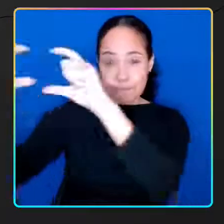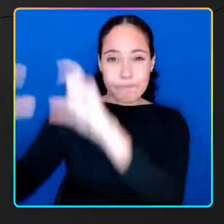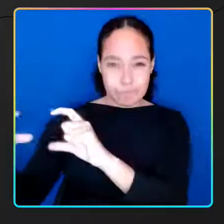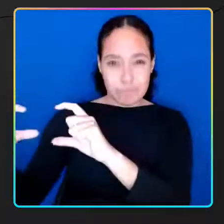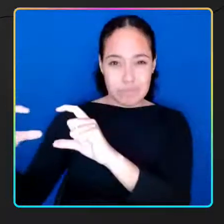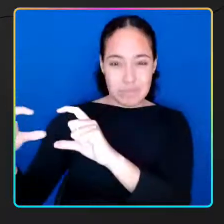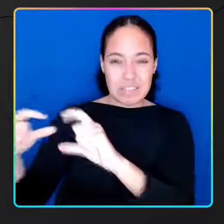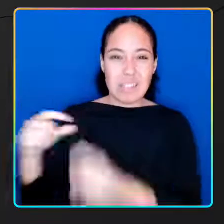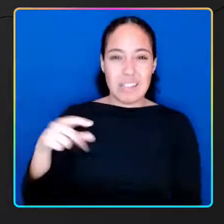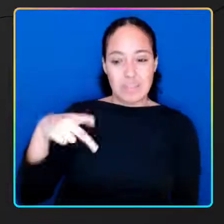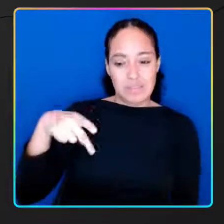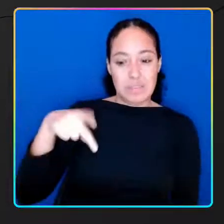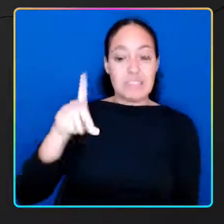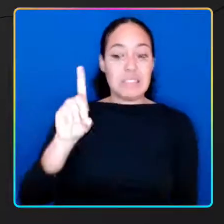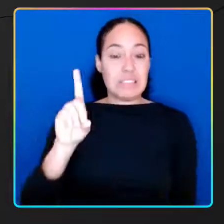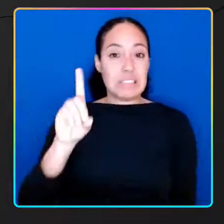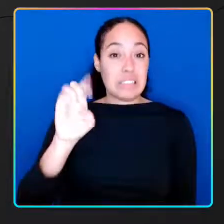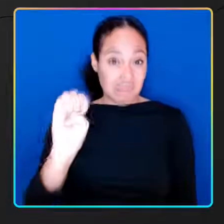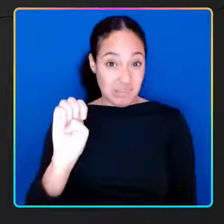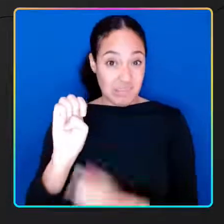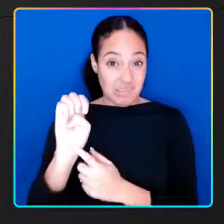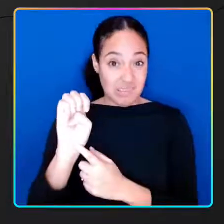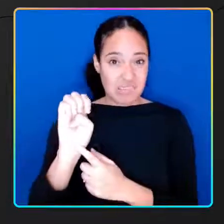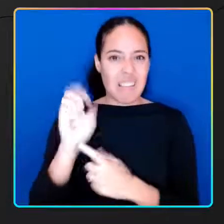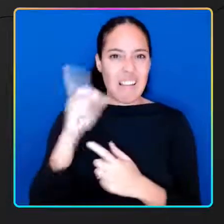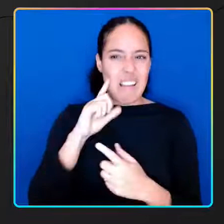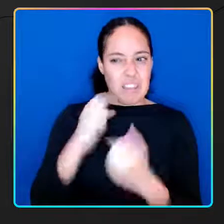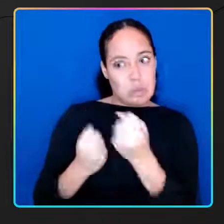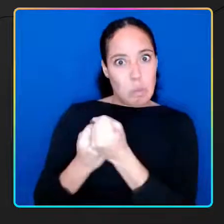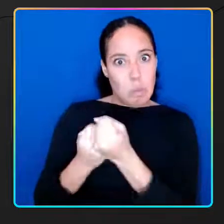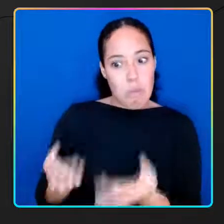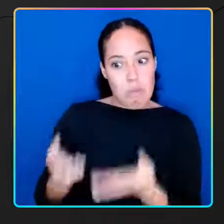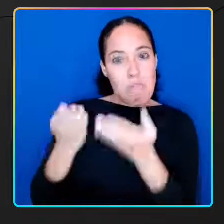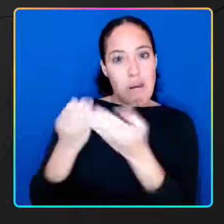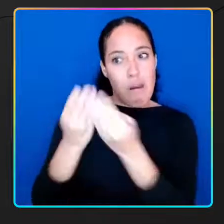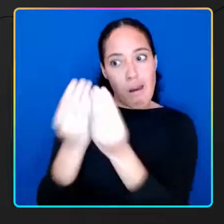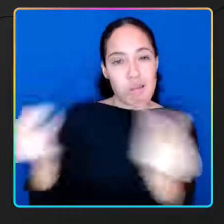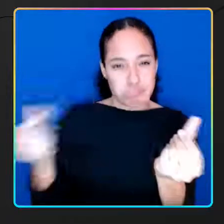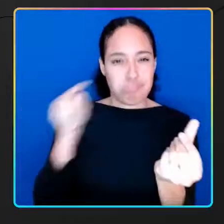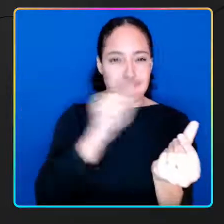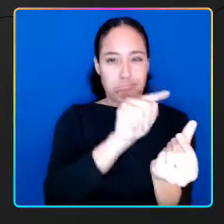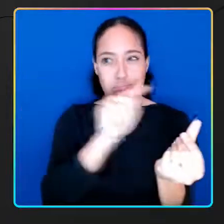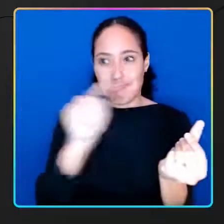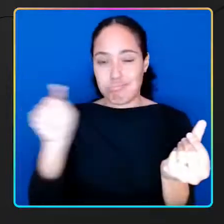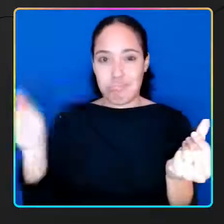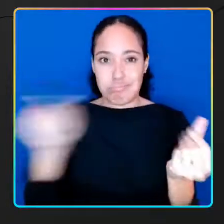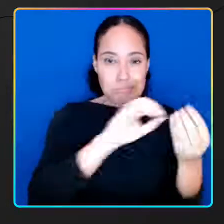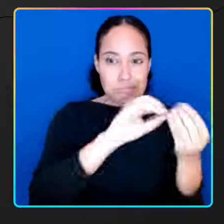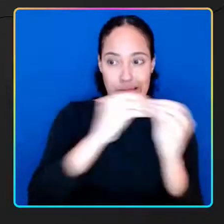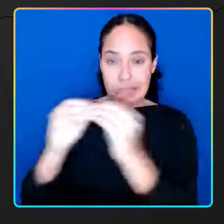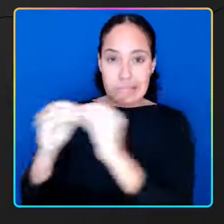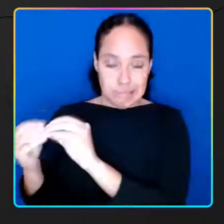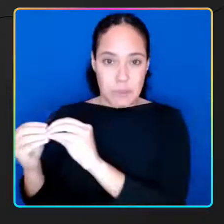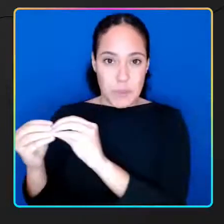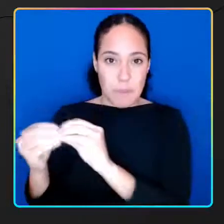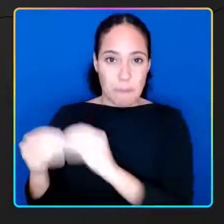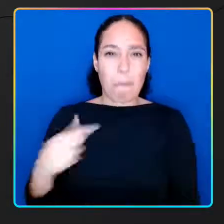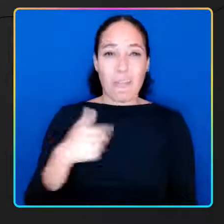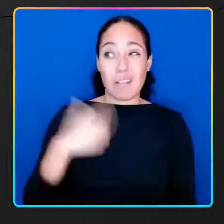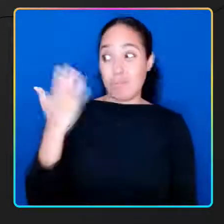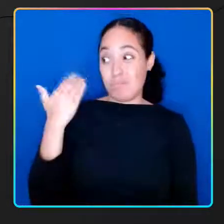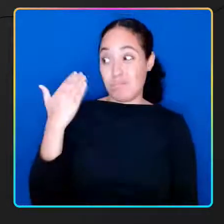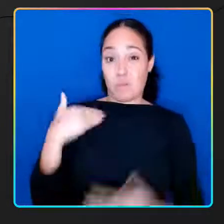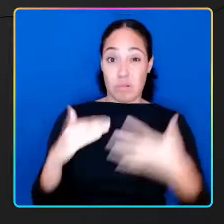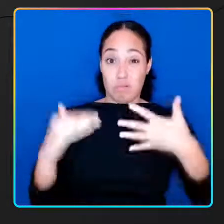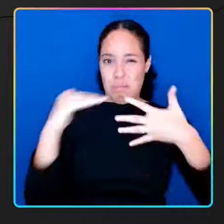into it during my master's, but not as much as I'd like. And so I've been looking at some things. It's been